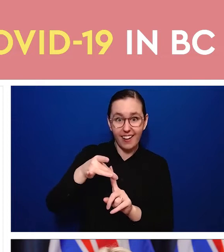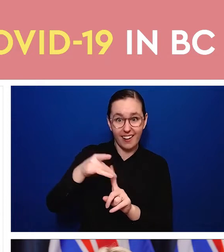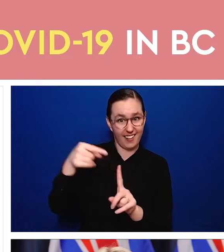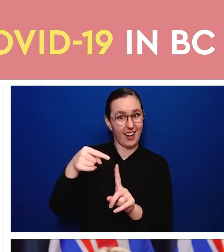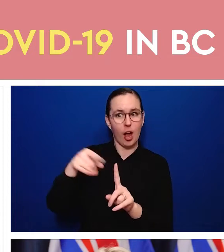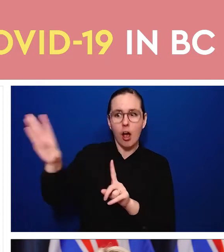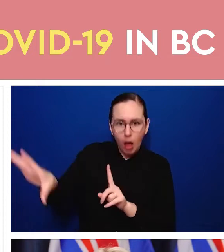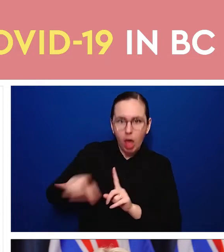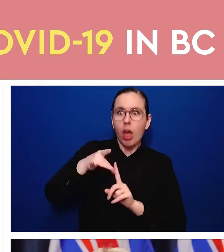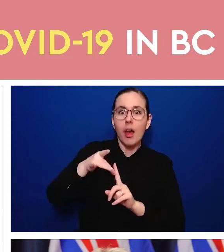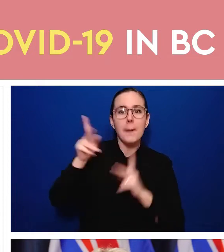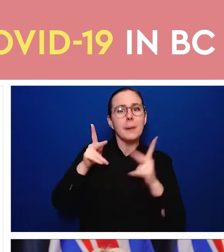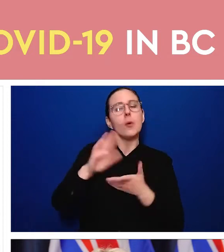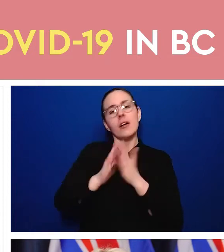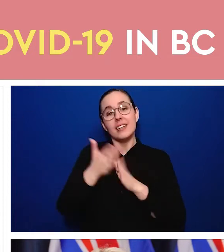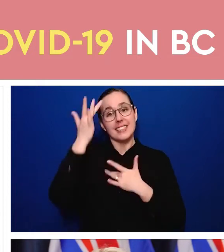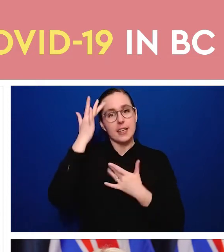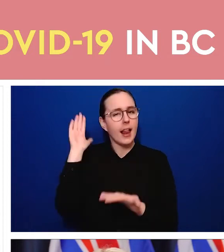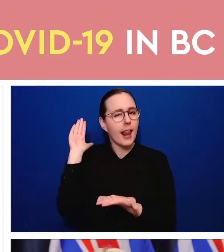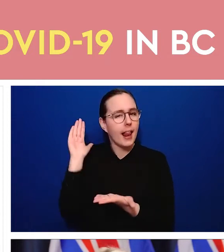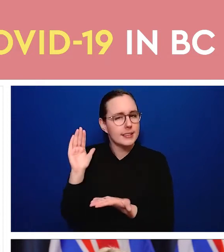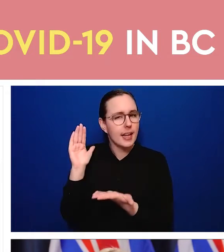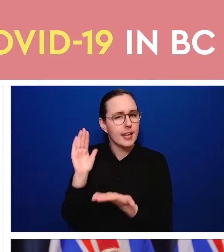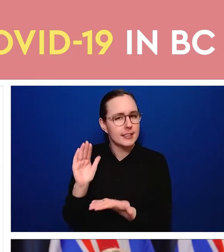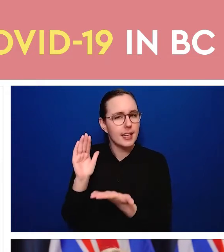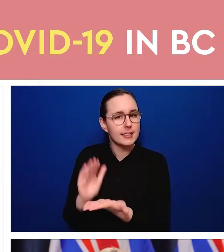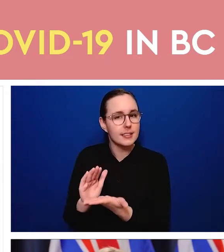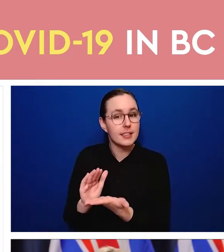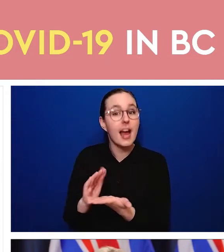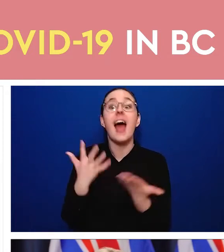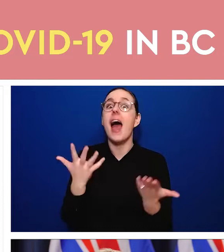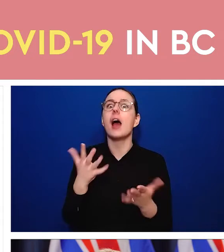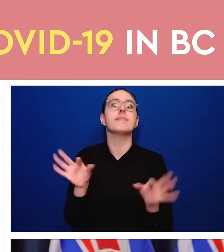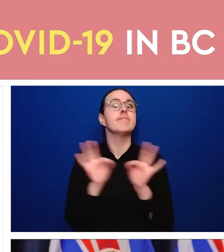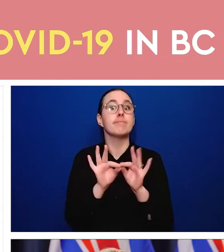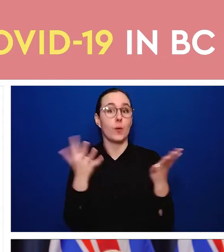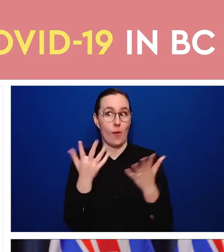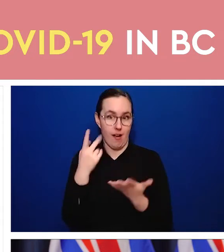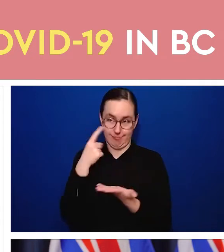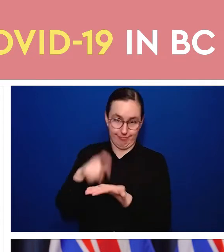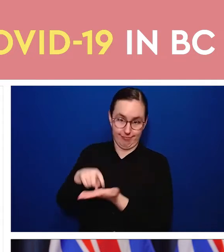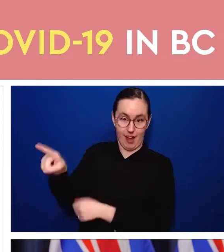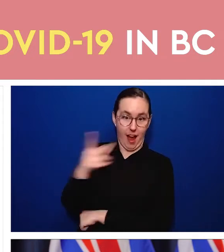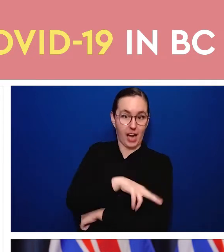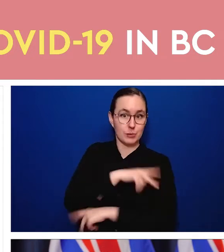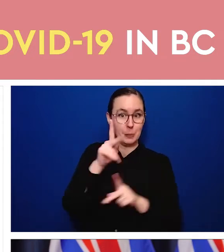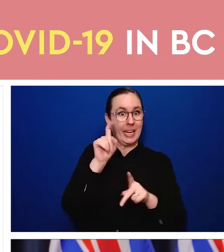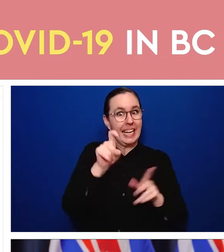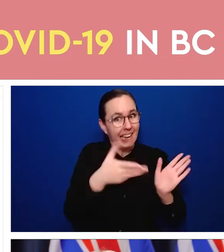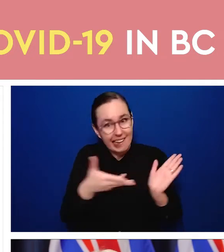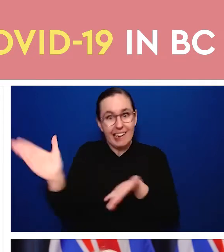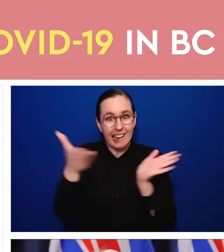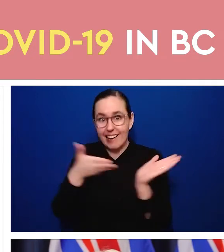really importantly, our hospitalizations have also decreased and the number of people in critical care has decreased. This